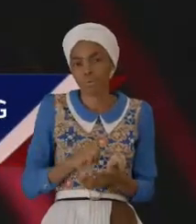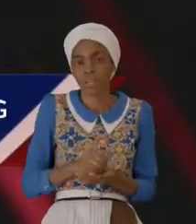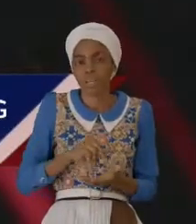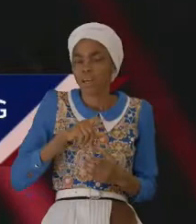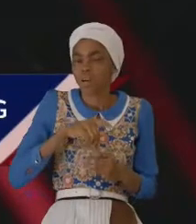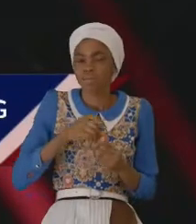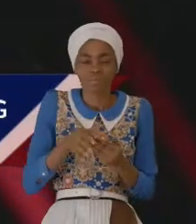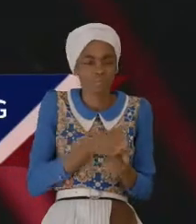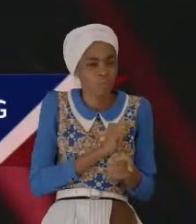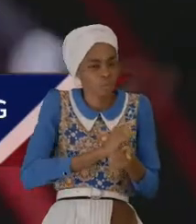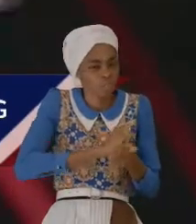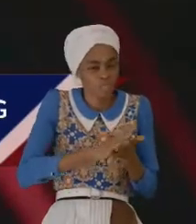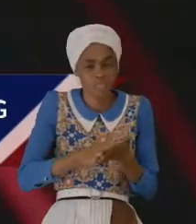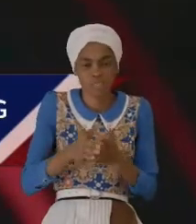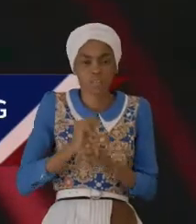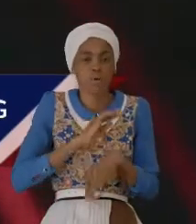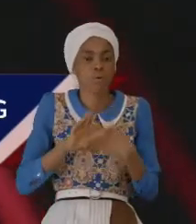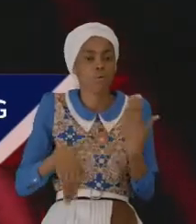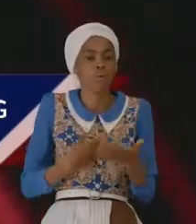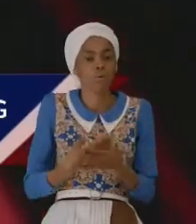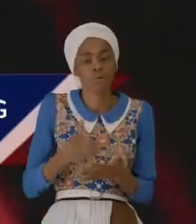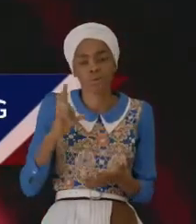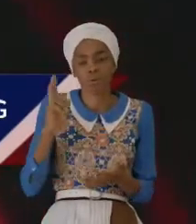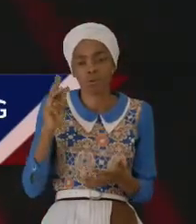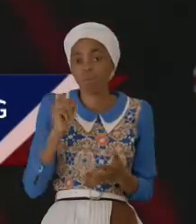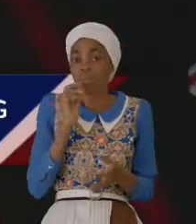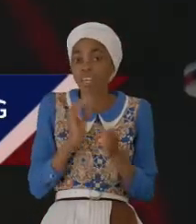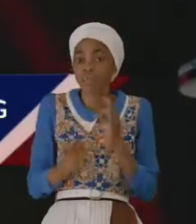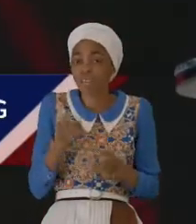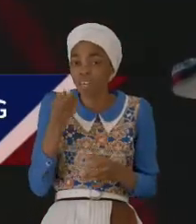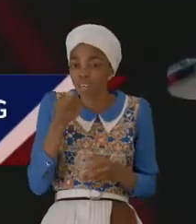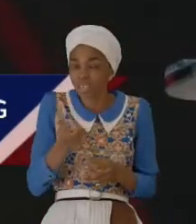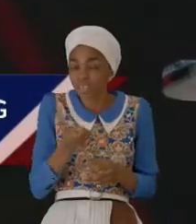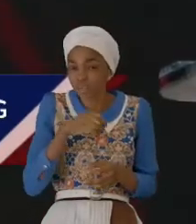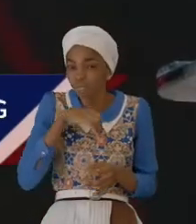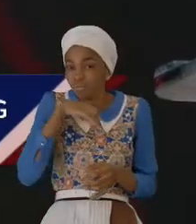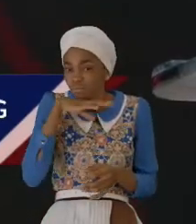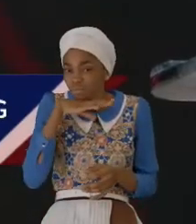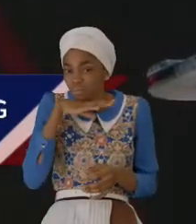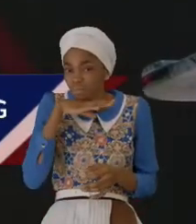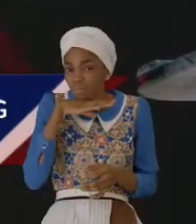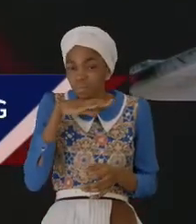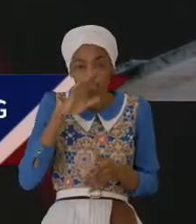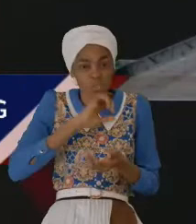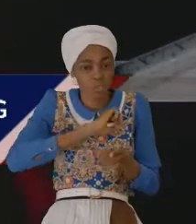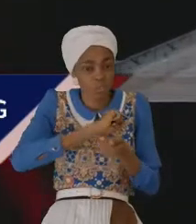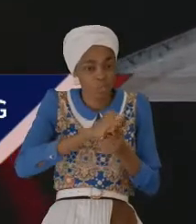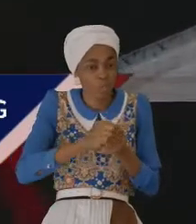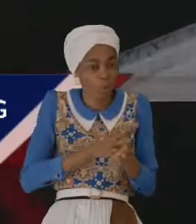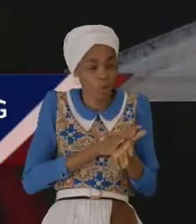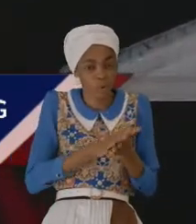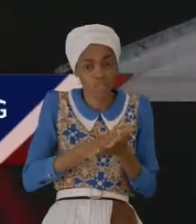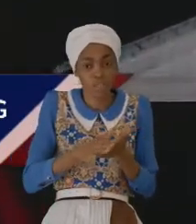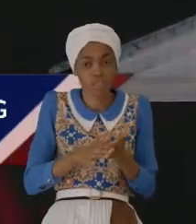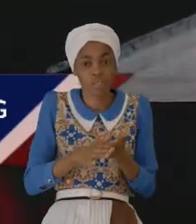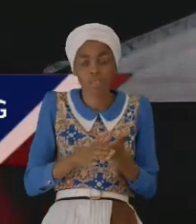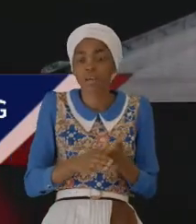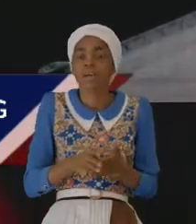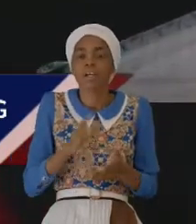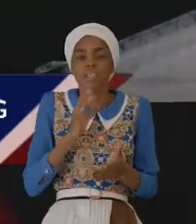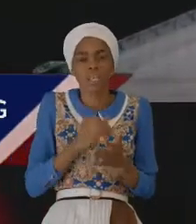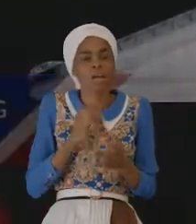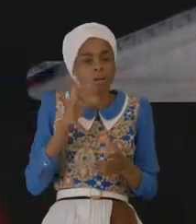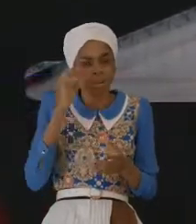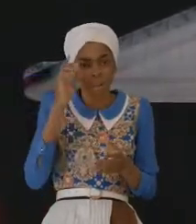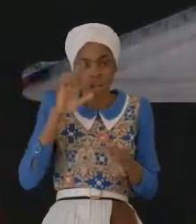the whole lamb if a little leaven does that how about a lot